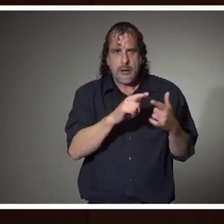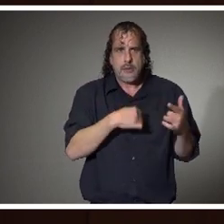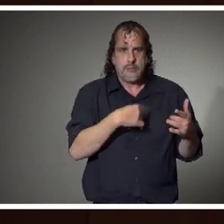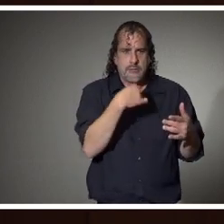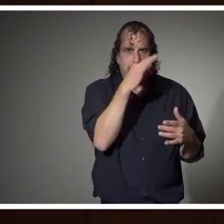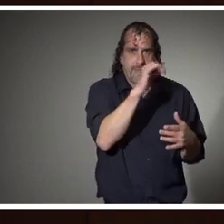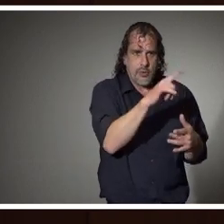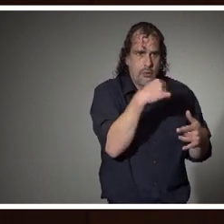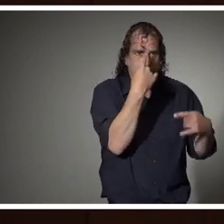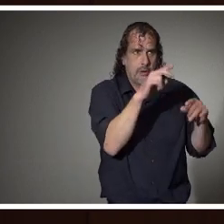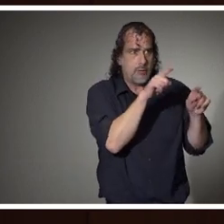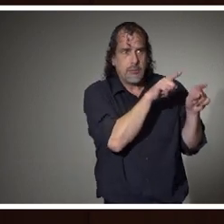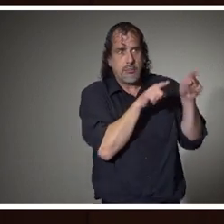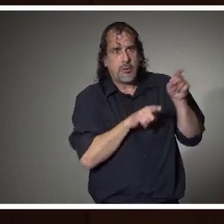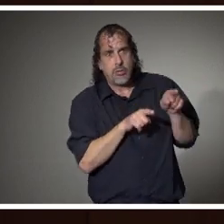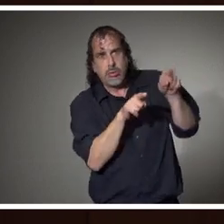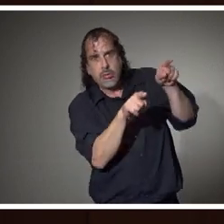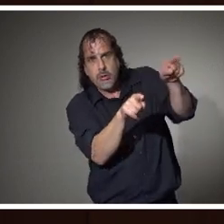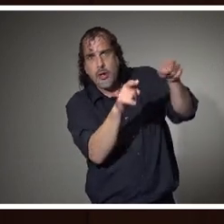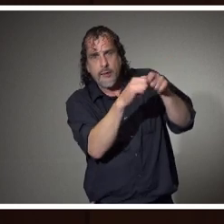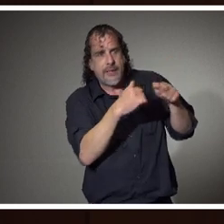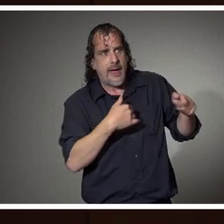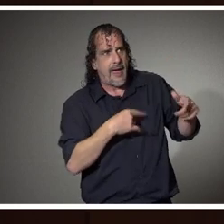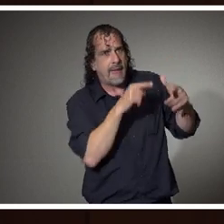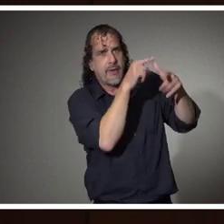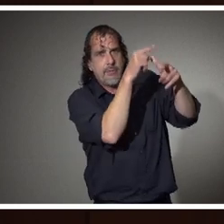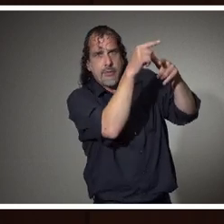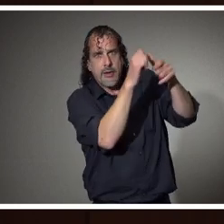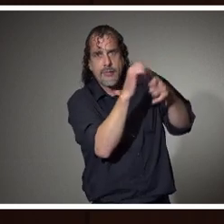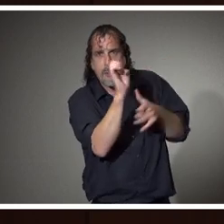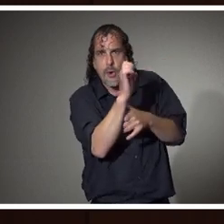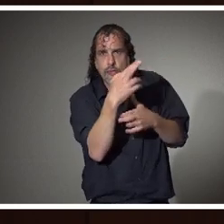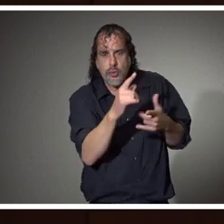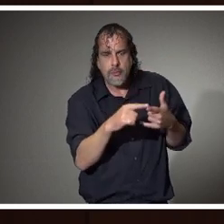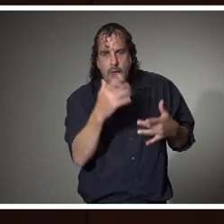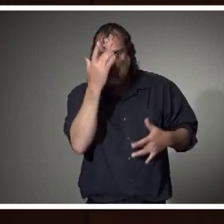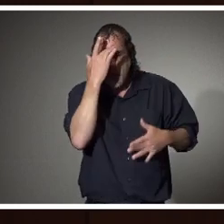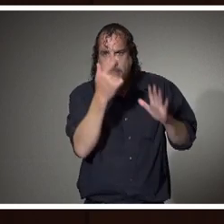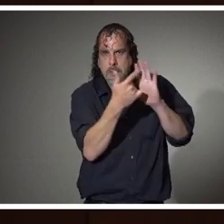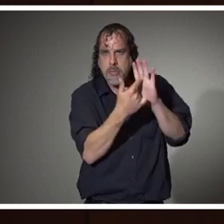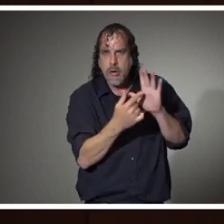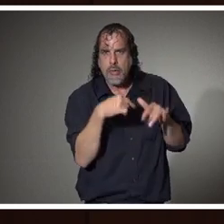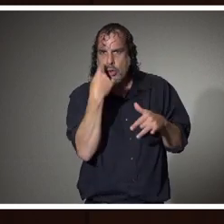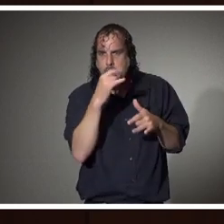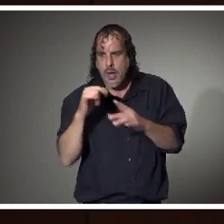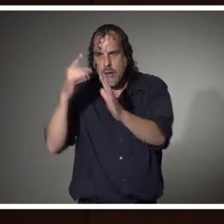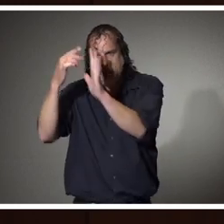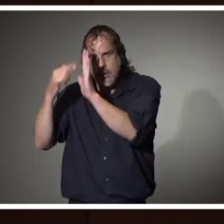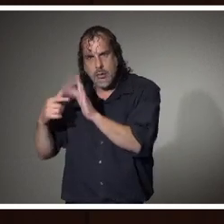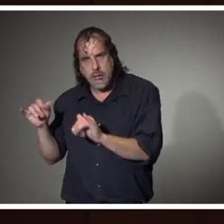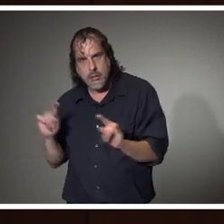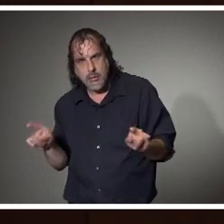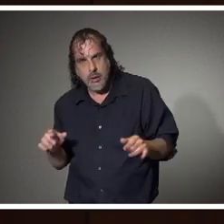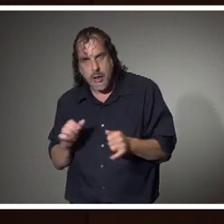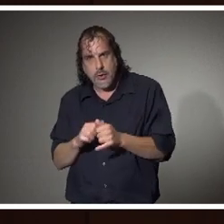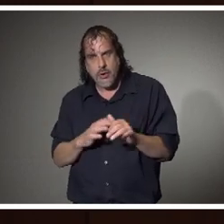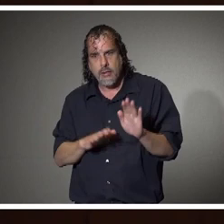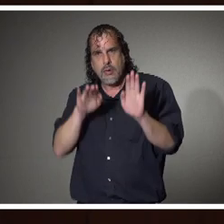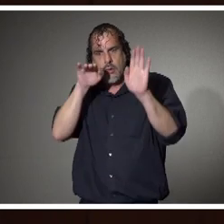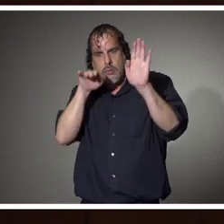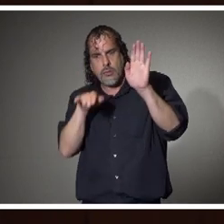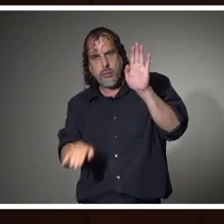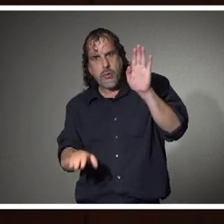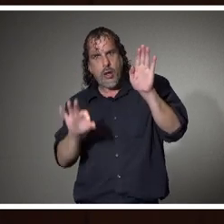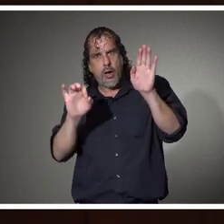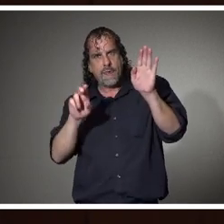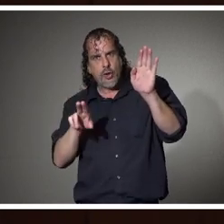track what the symptoms people have when they come into the emergency room. And you can see pretty clearly that we've had a pretty significant decline in our flu-like